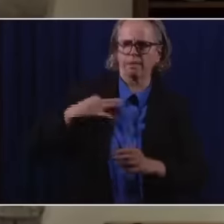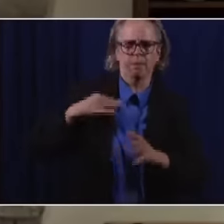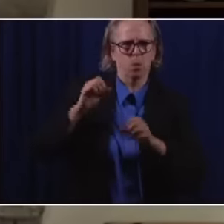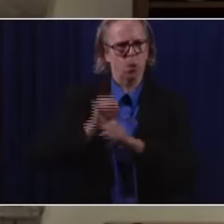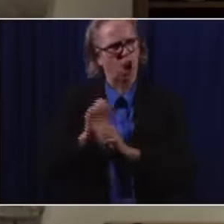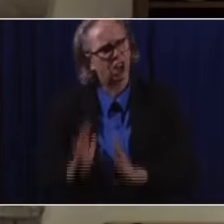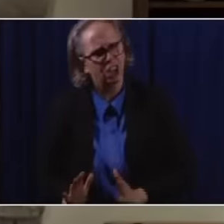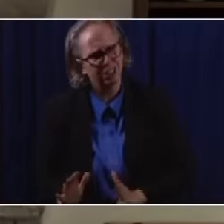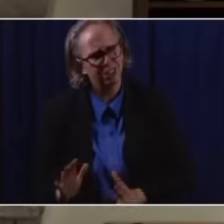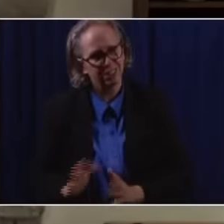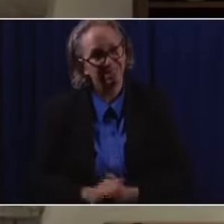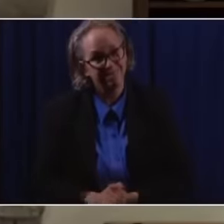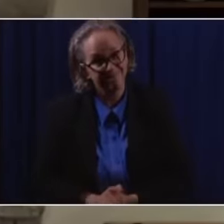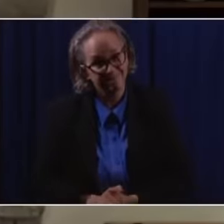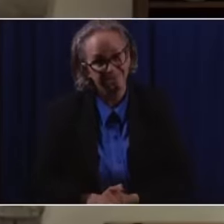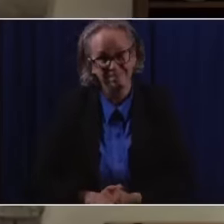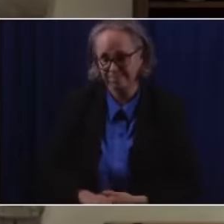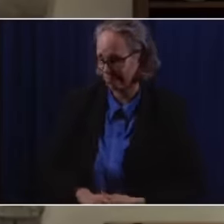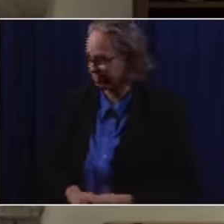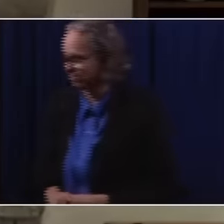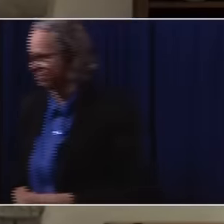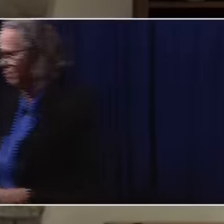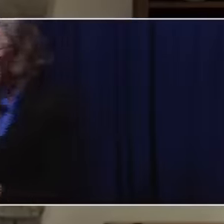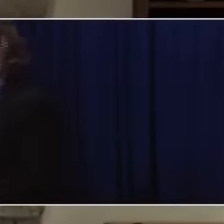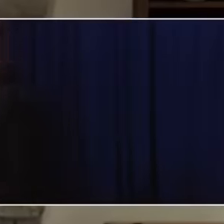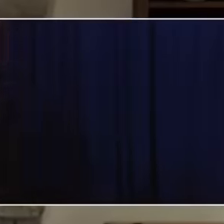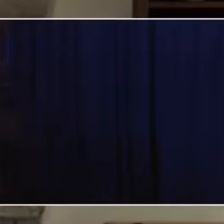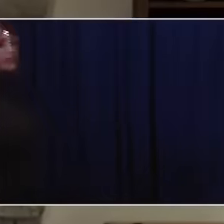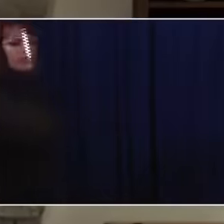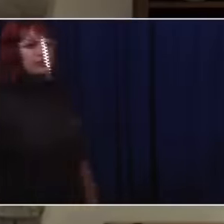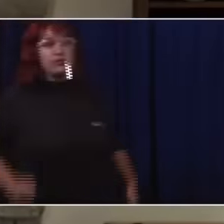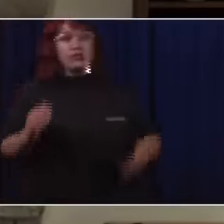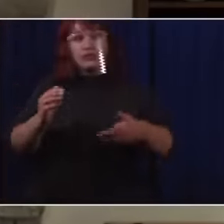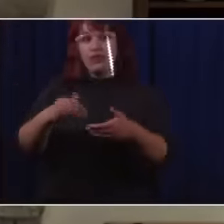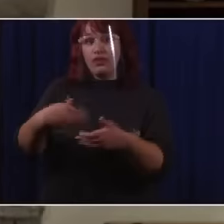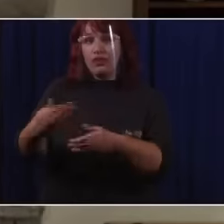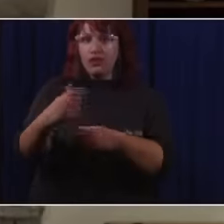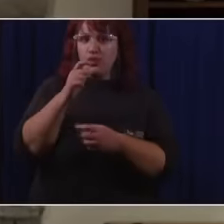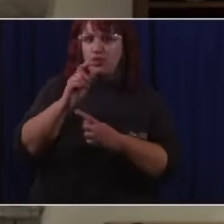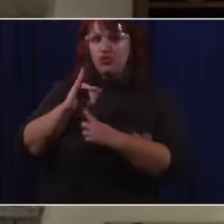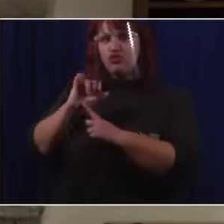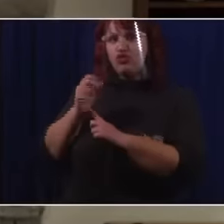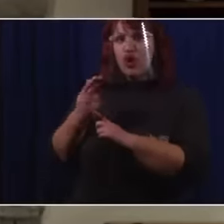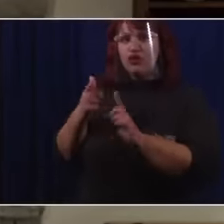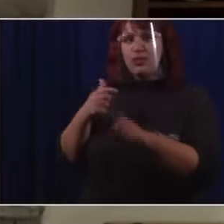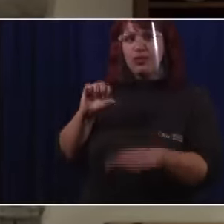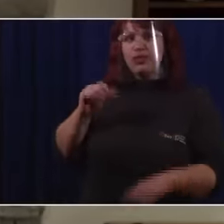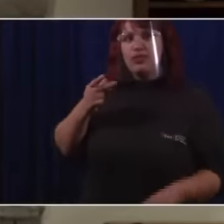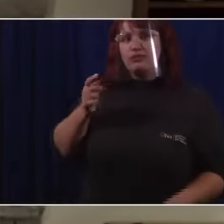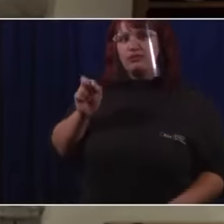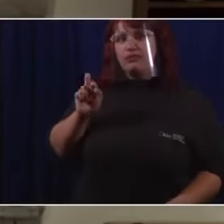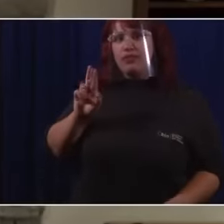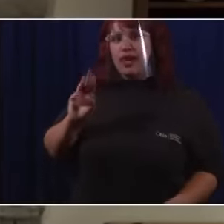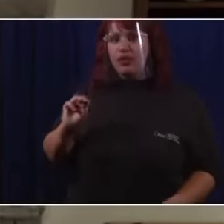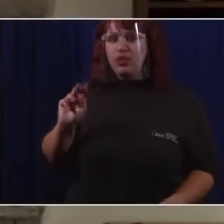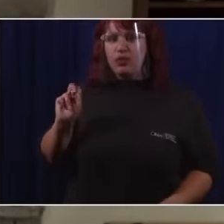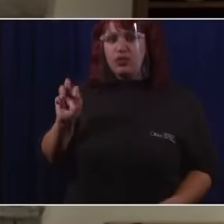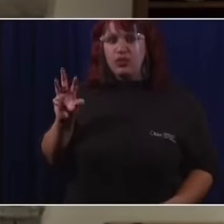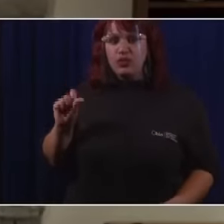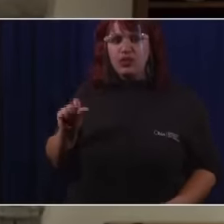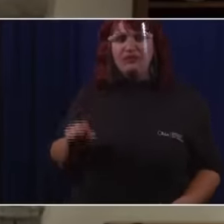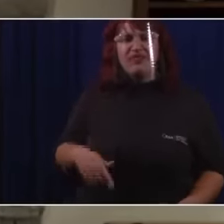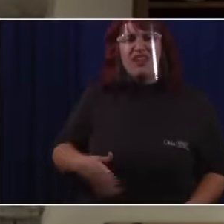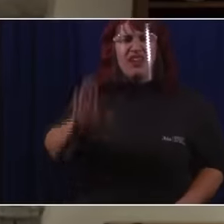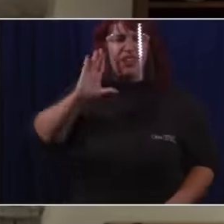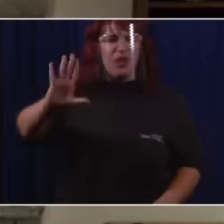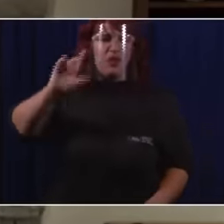Next question is from Josh Rotenberg at Spectrum News. Hi, Governor. I just wanted to follow up Okay. on Adrian's question. I'm not sure